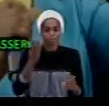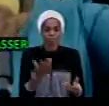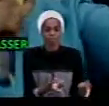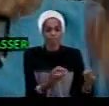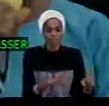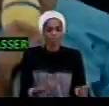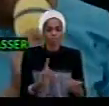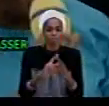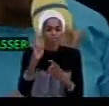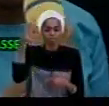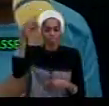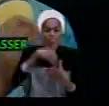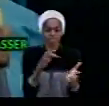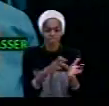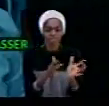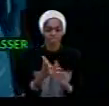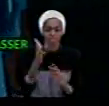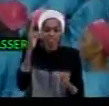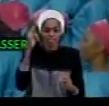to you in Jesus' name. Amen.